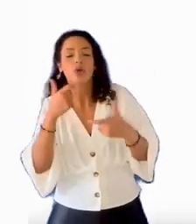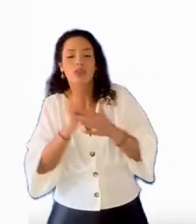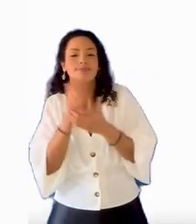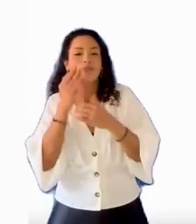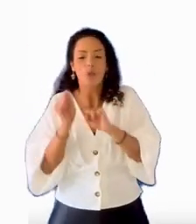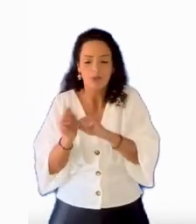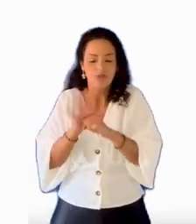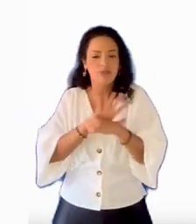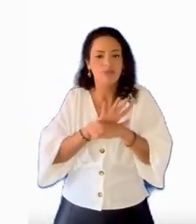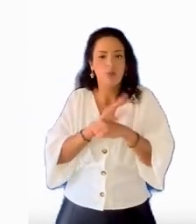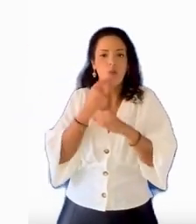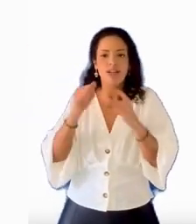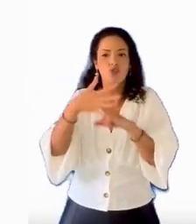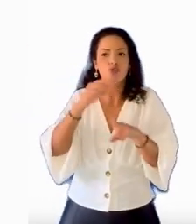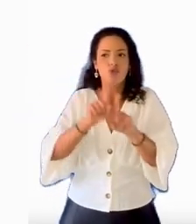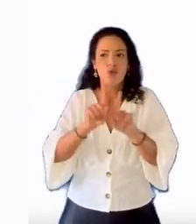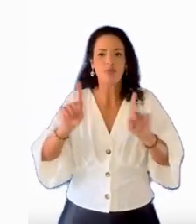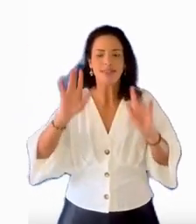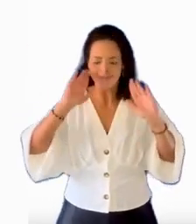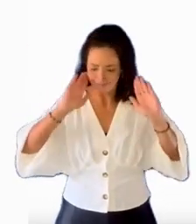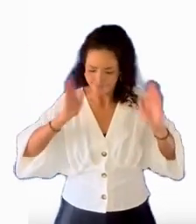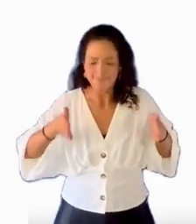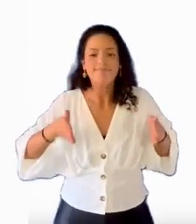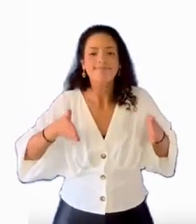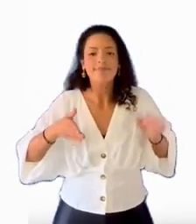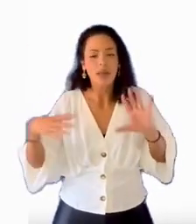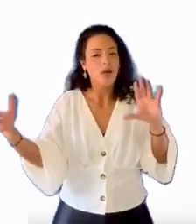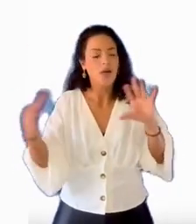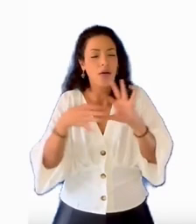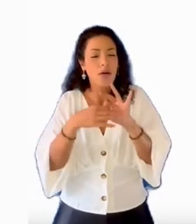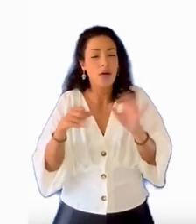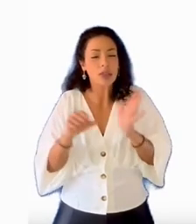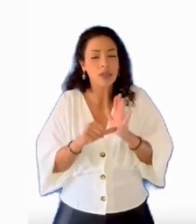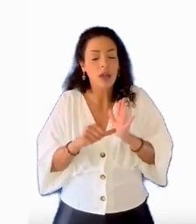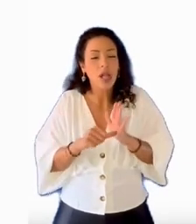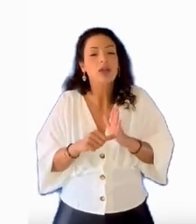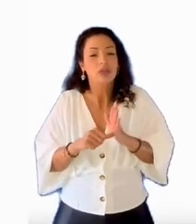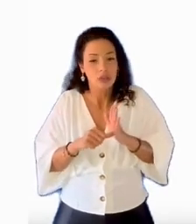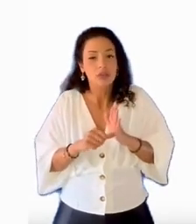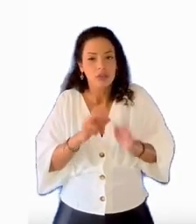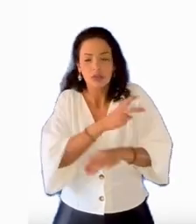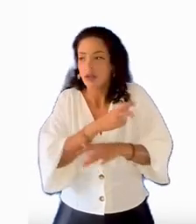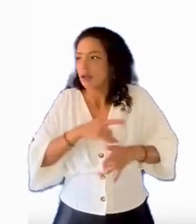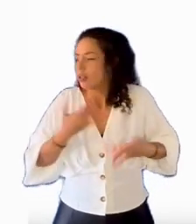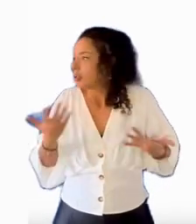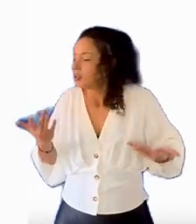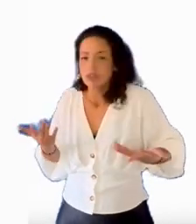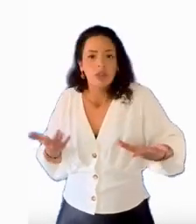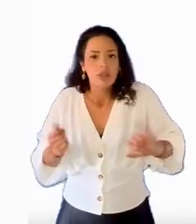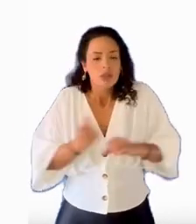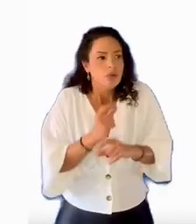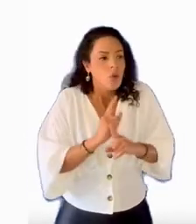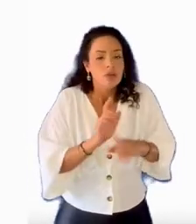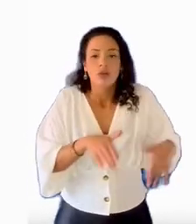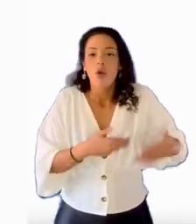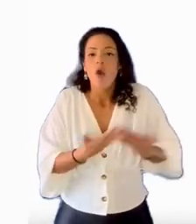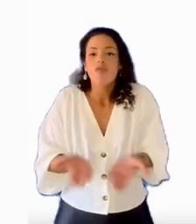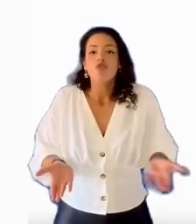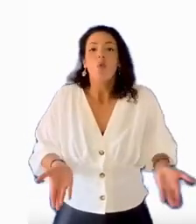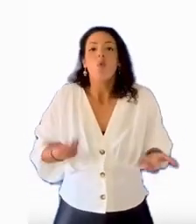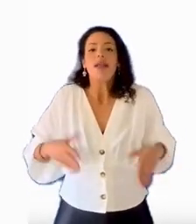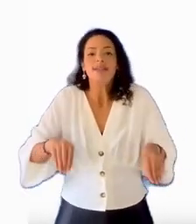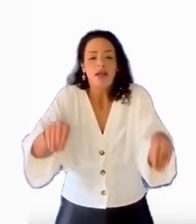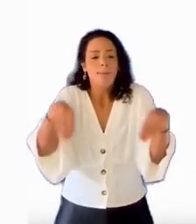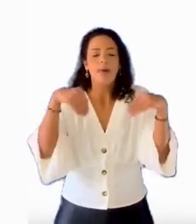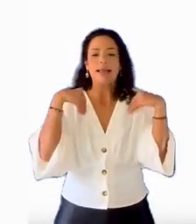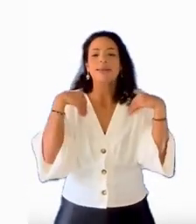the pandemic, when social distancing was mandated, connection was difficult to achieve and staff felt helpless. Offering the blanket to a child